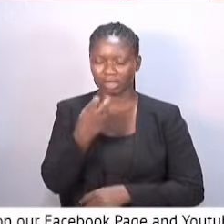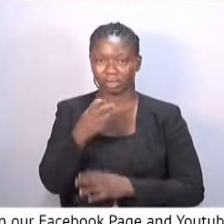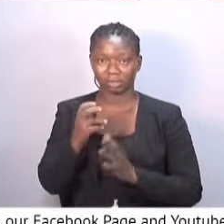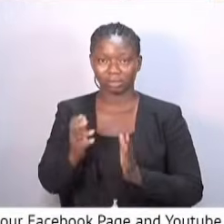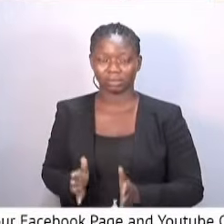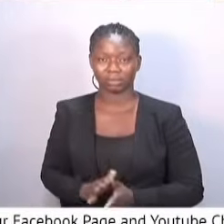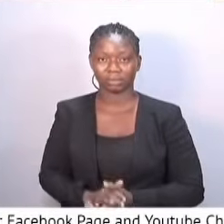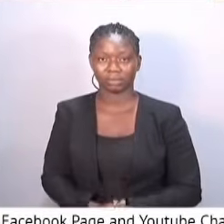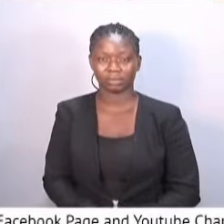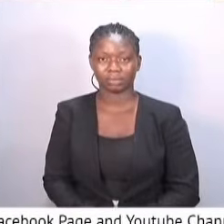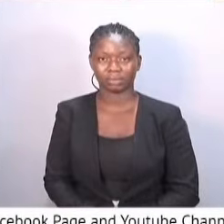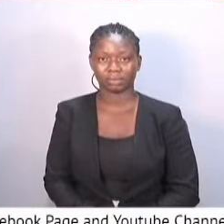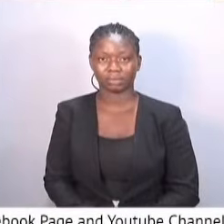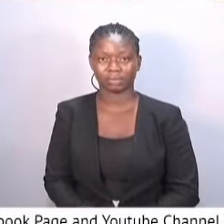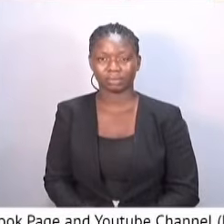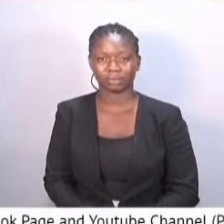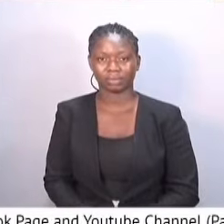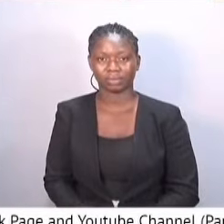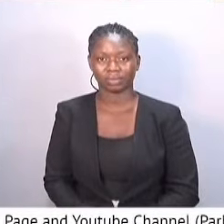Speaker,